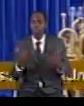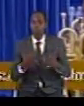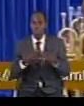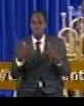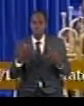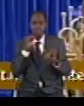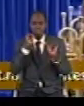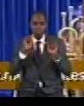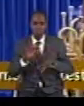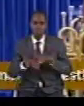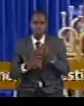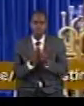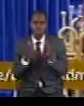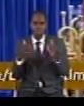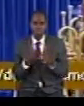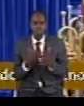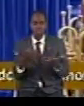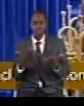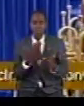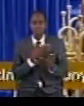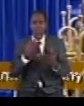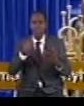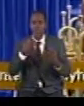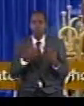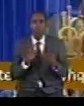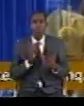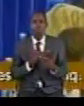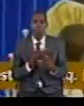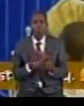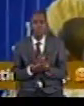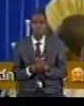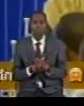without the frame. Mama, tell them your story. Talk.